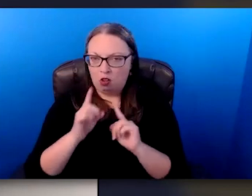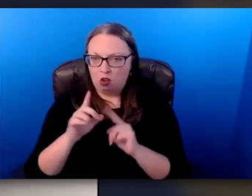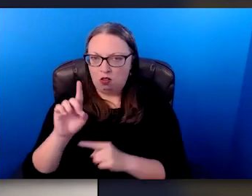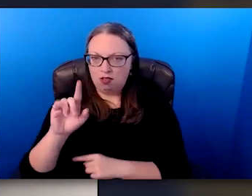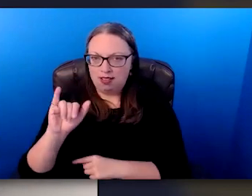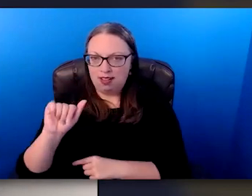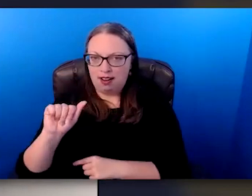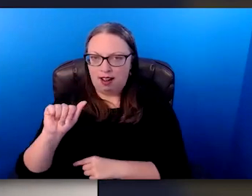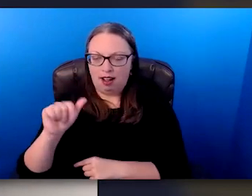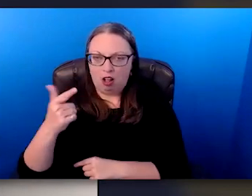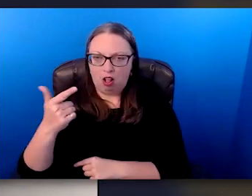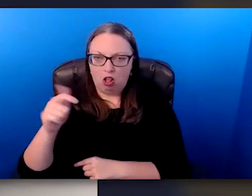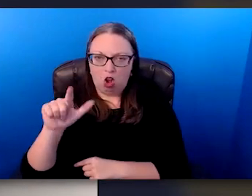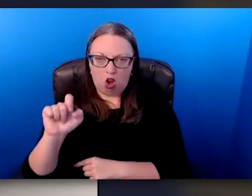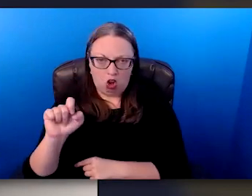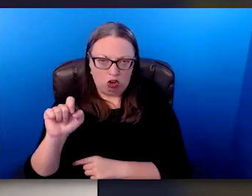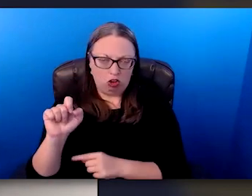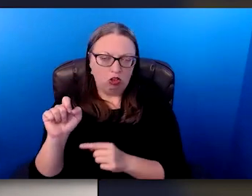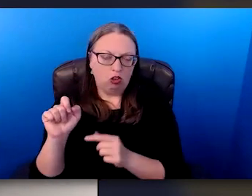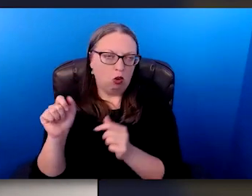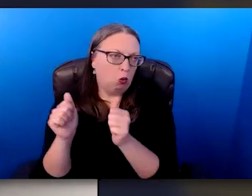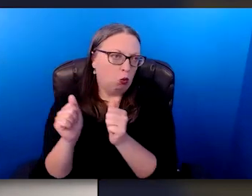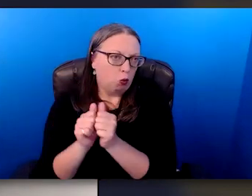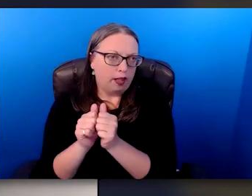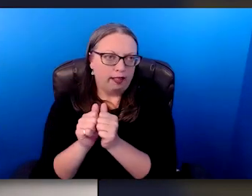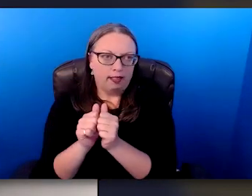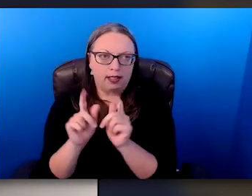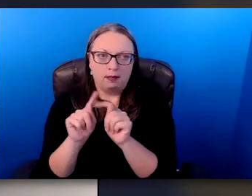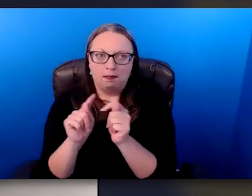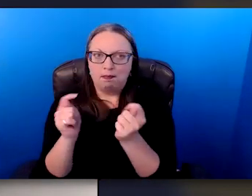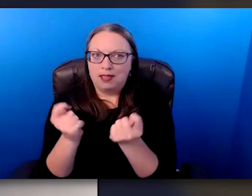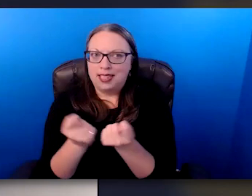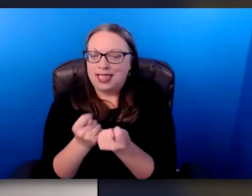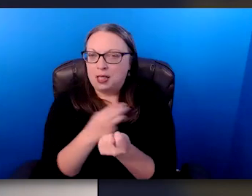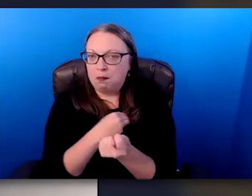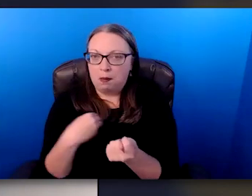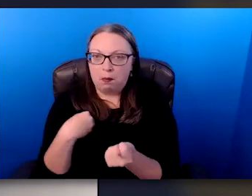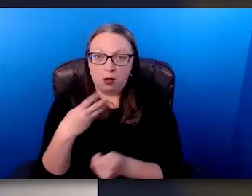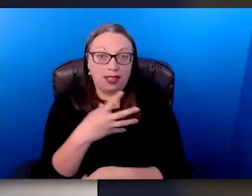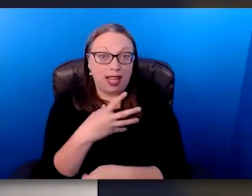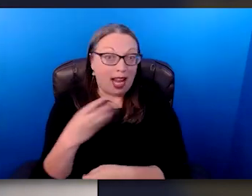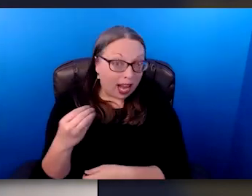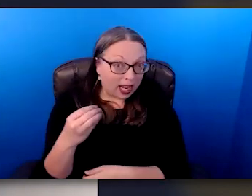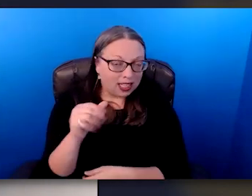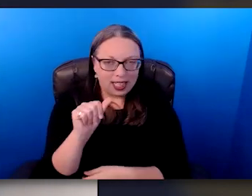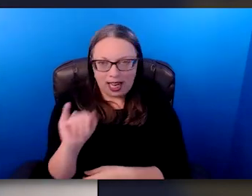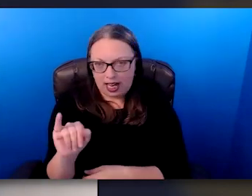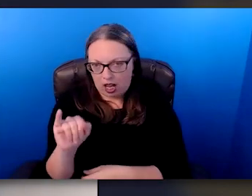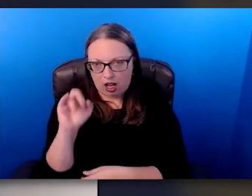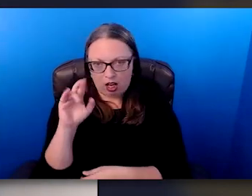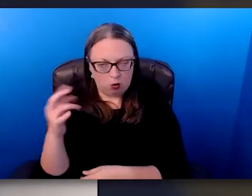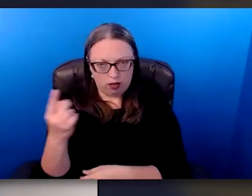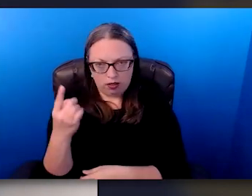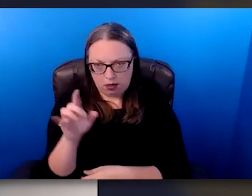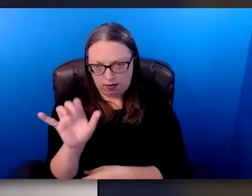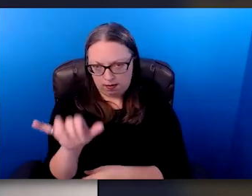perhaps with both maybe team members and an AI or something like that,